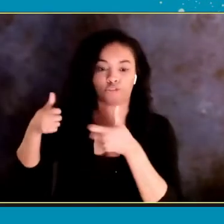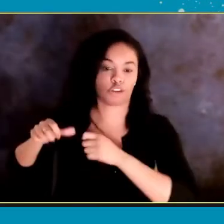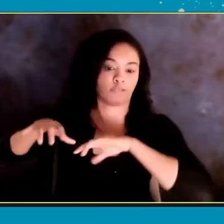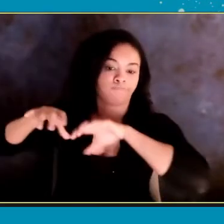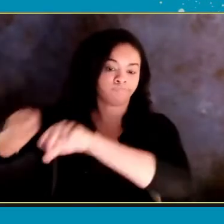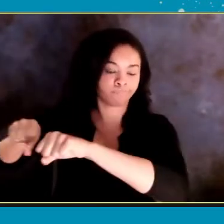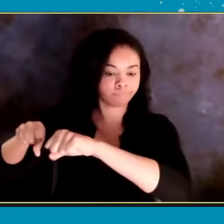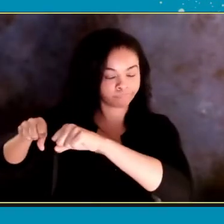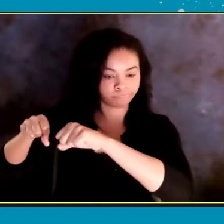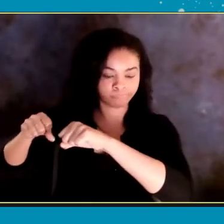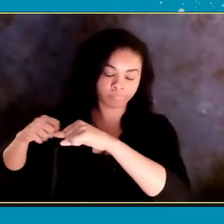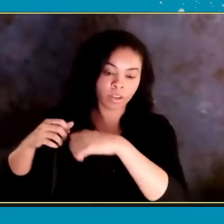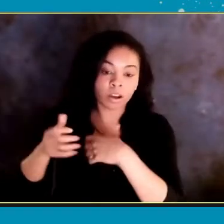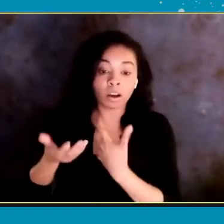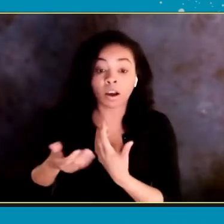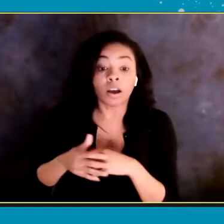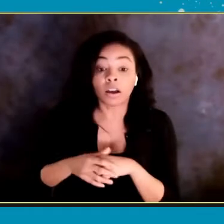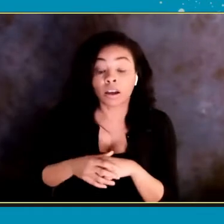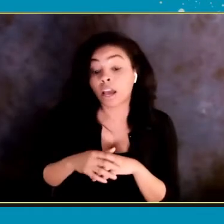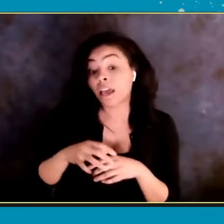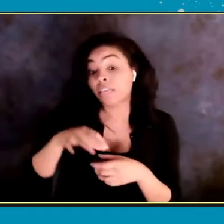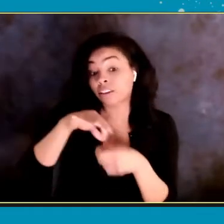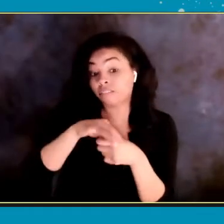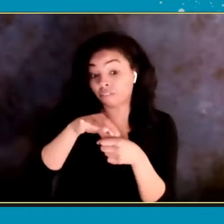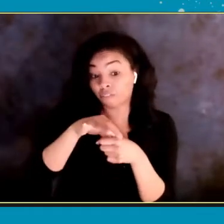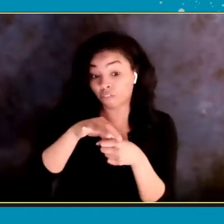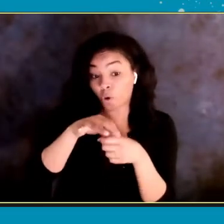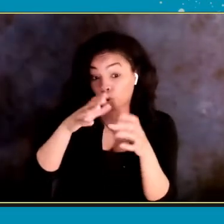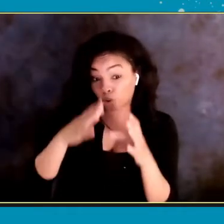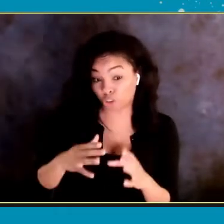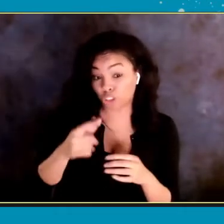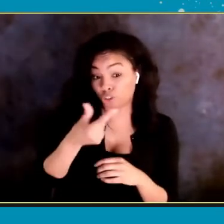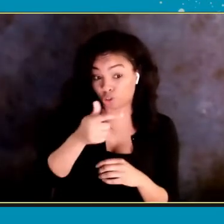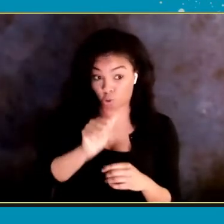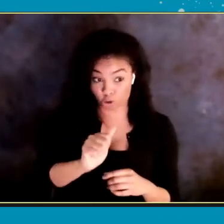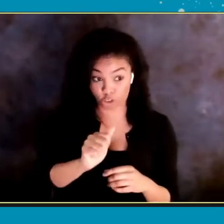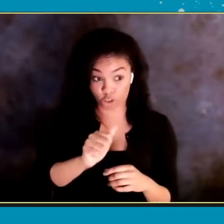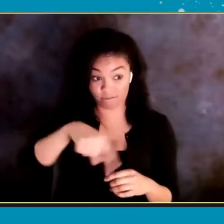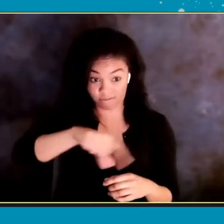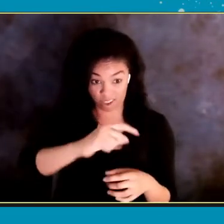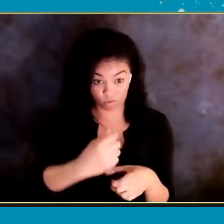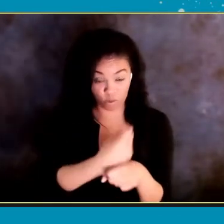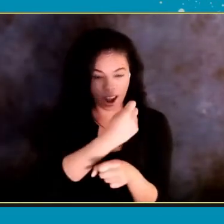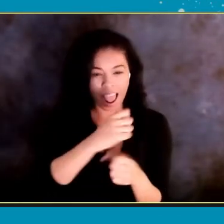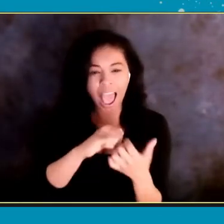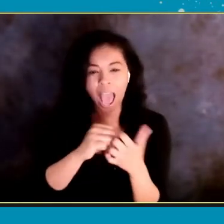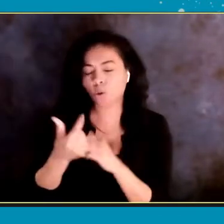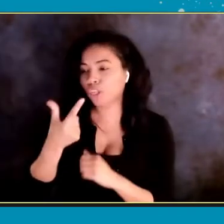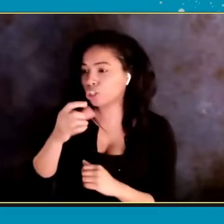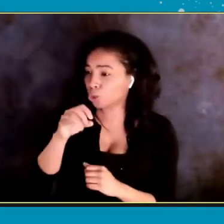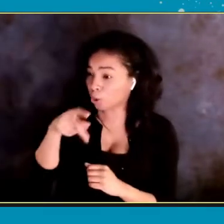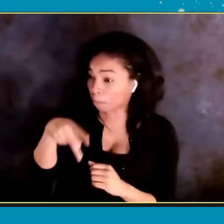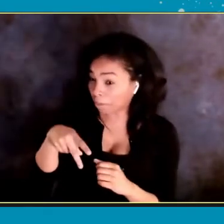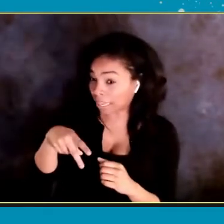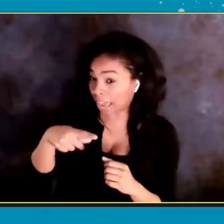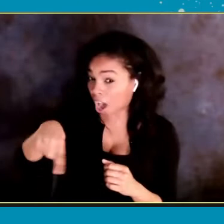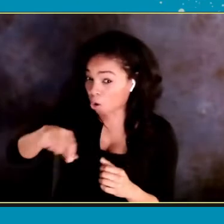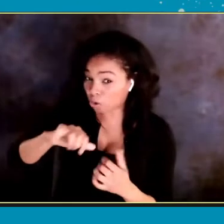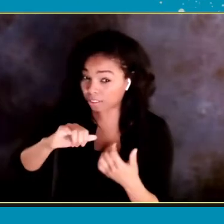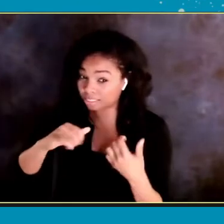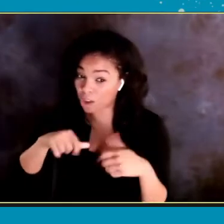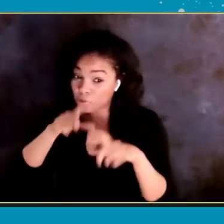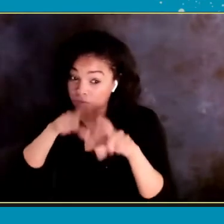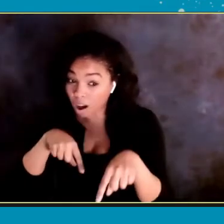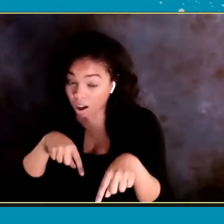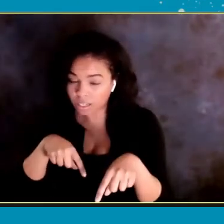in Georgia delivered the Senate to Democrats, how did the GOP in Georgia respond, you ask? With harsh new voter suppression